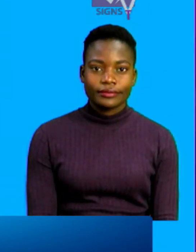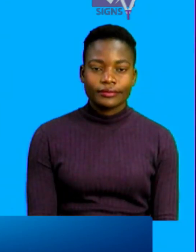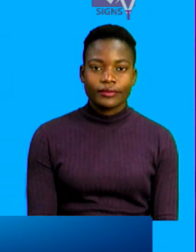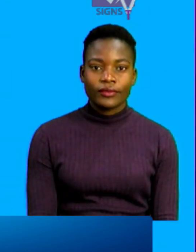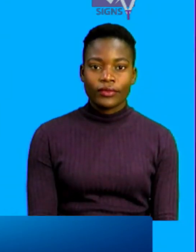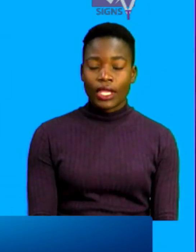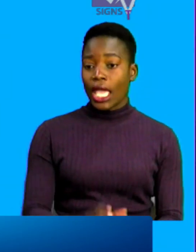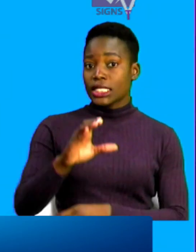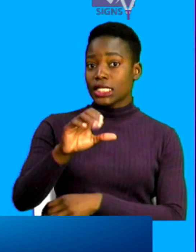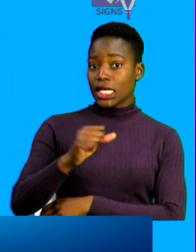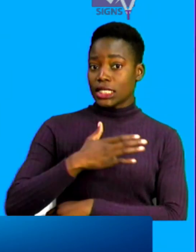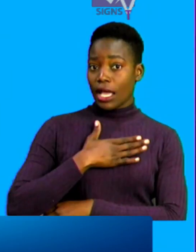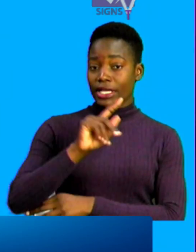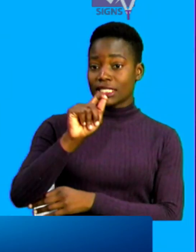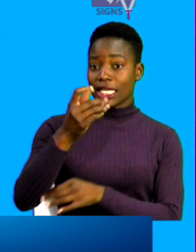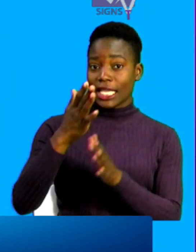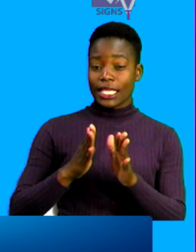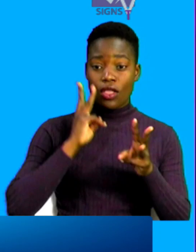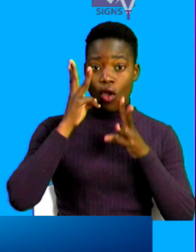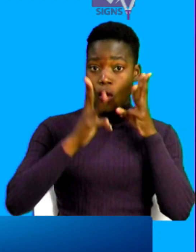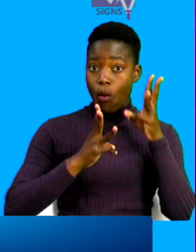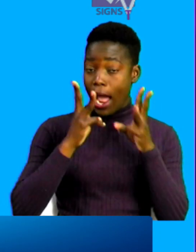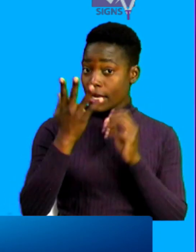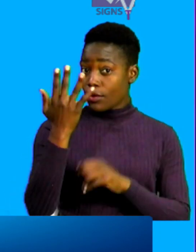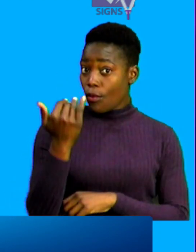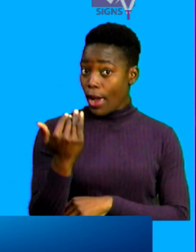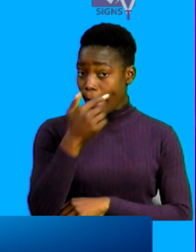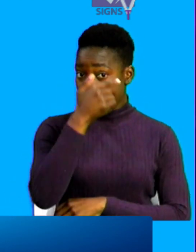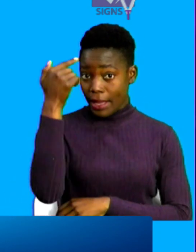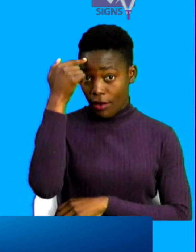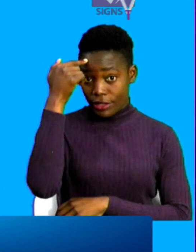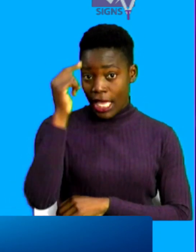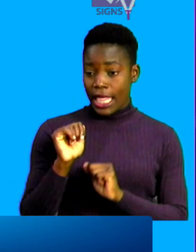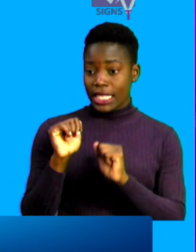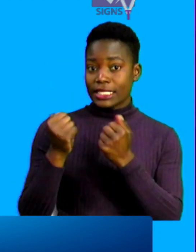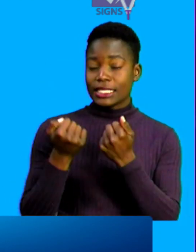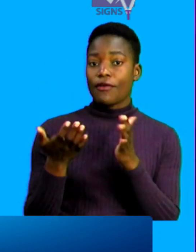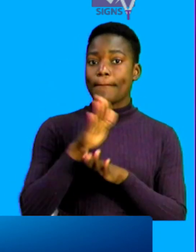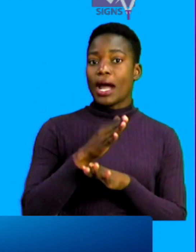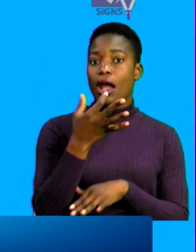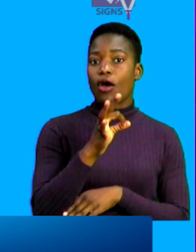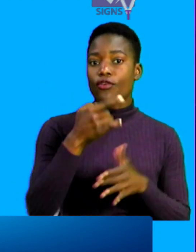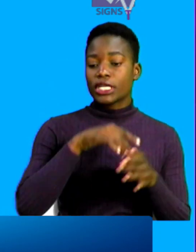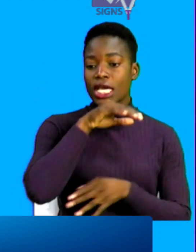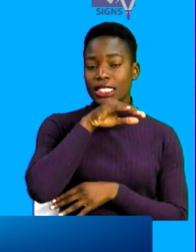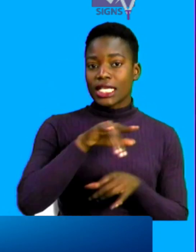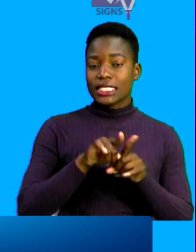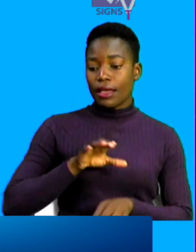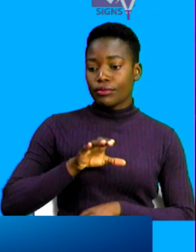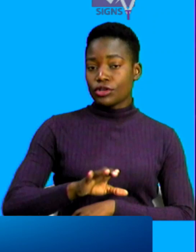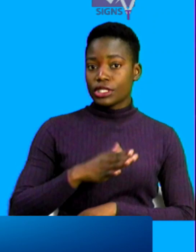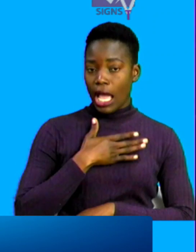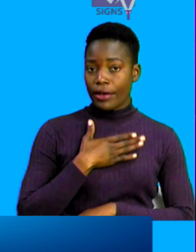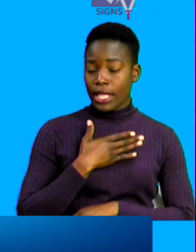Our CS, Kenyans are a bit worried about the safe return of our sons and daughters. I